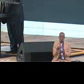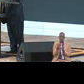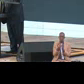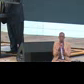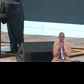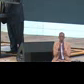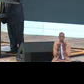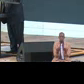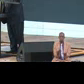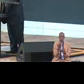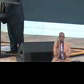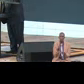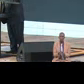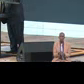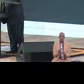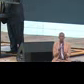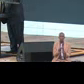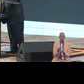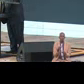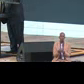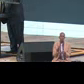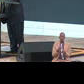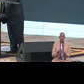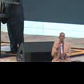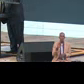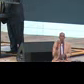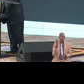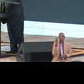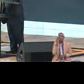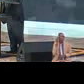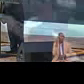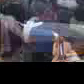scripture fulfilled in your ears.